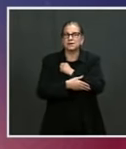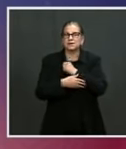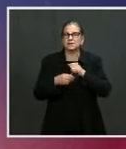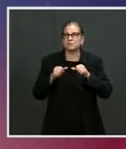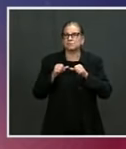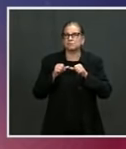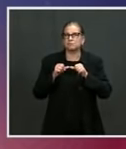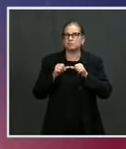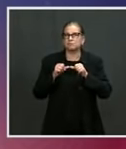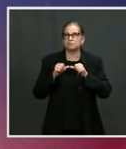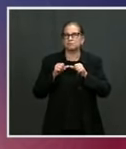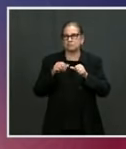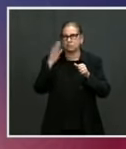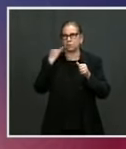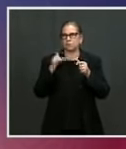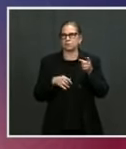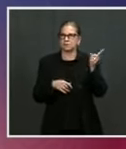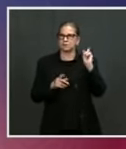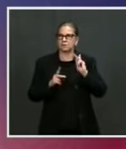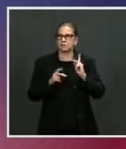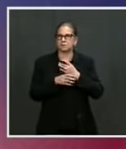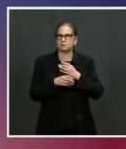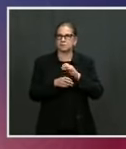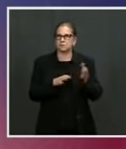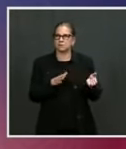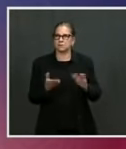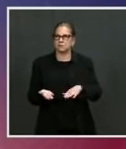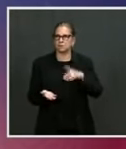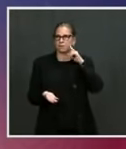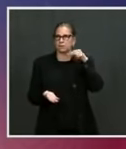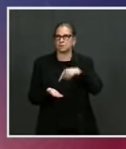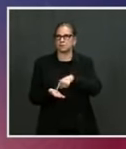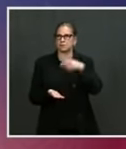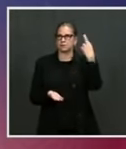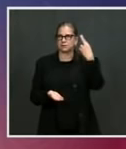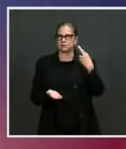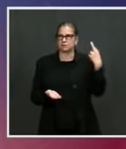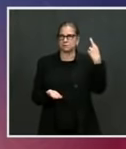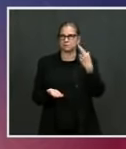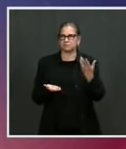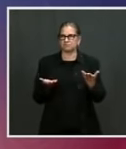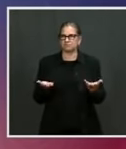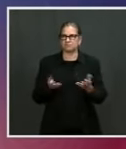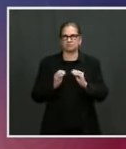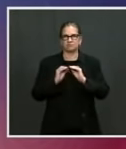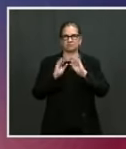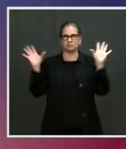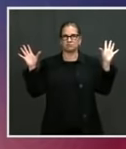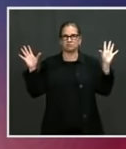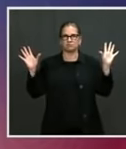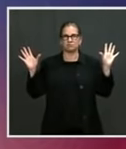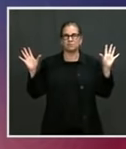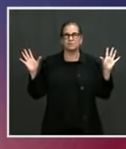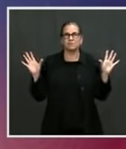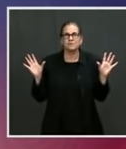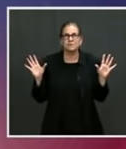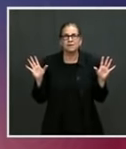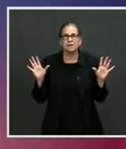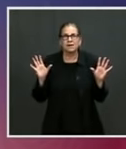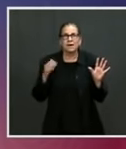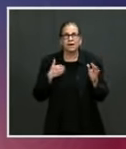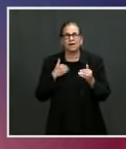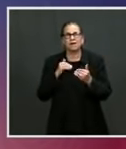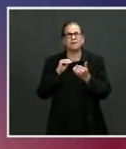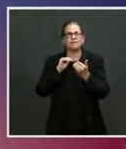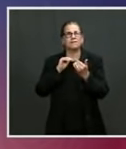sacrifice by sustaining the best of America, while honestly confronting all that we must do to make our nation